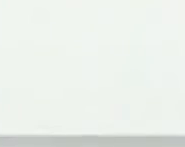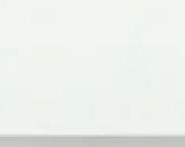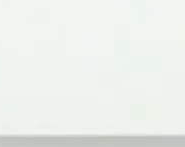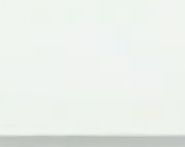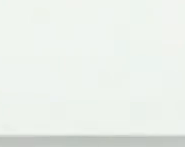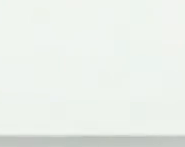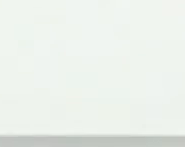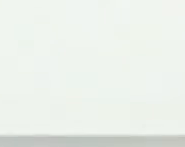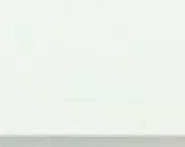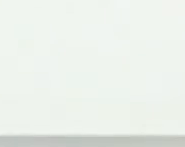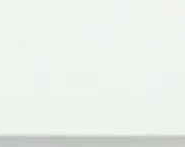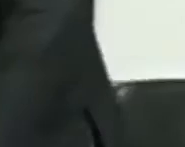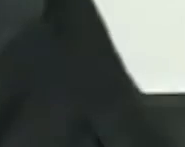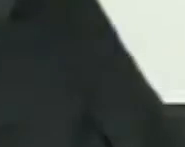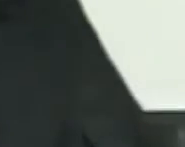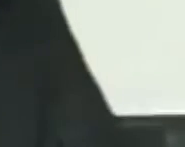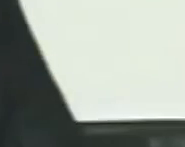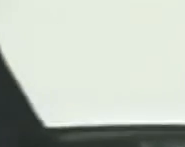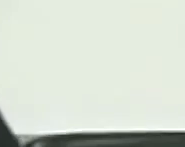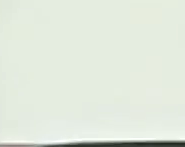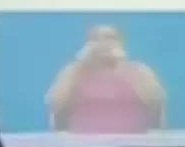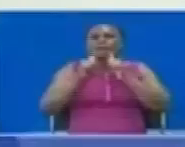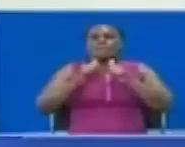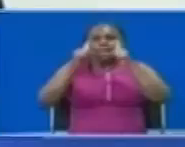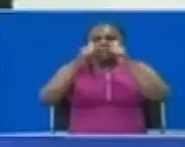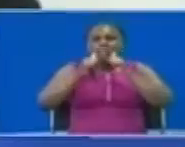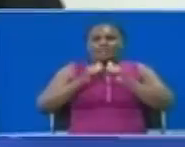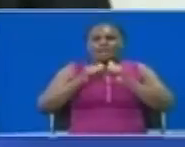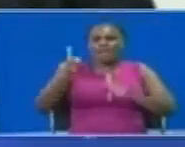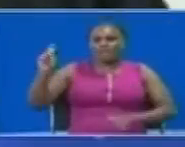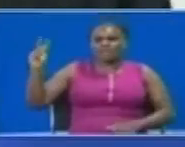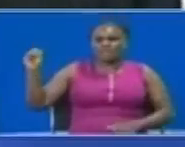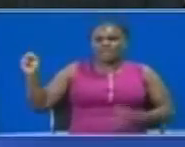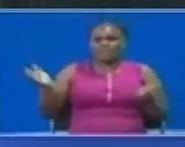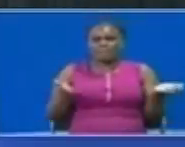facilitate the evaluation process. Abiy Agina, KTN Business.